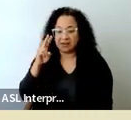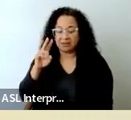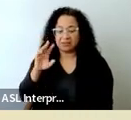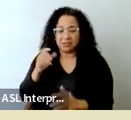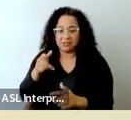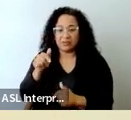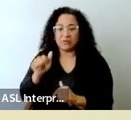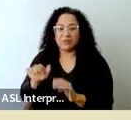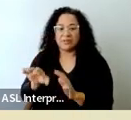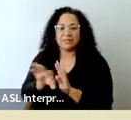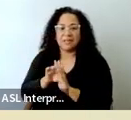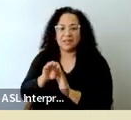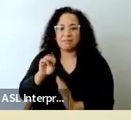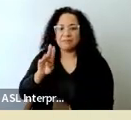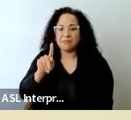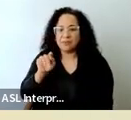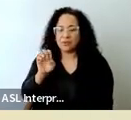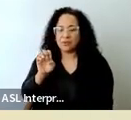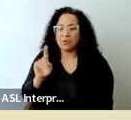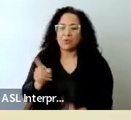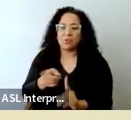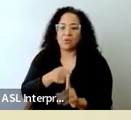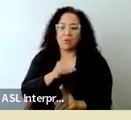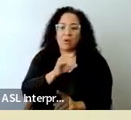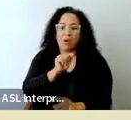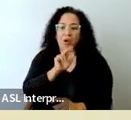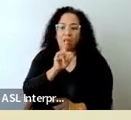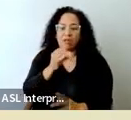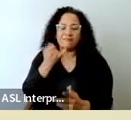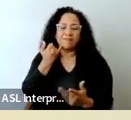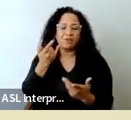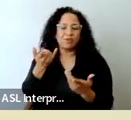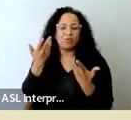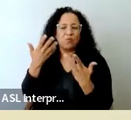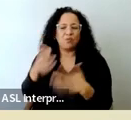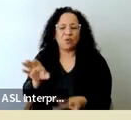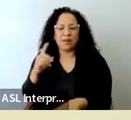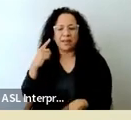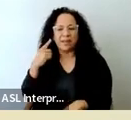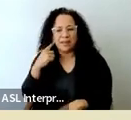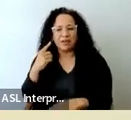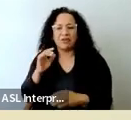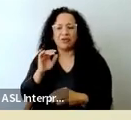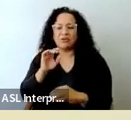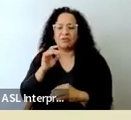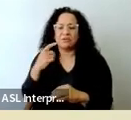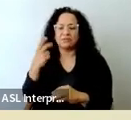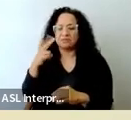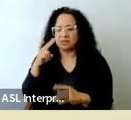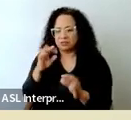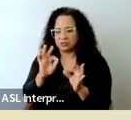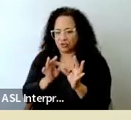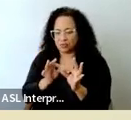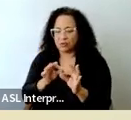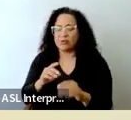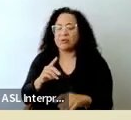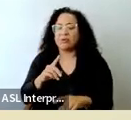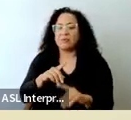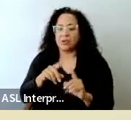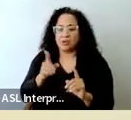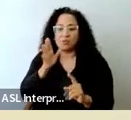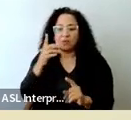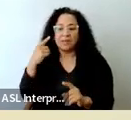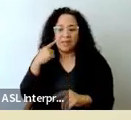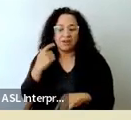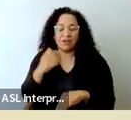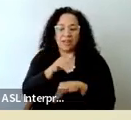can select mute original audio if you do not want to hear the interpreter. Otherwise, you will hear the